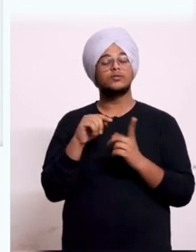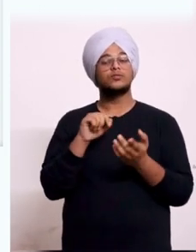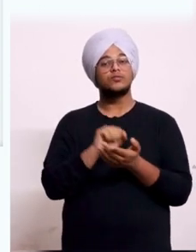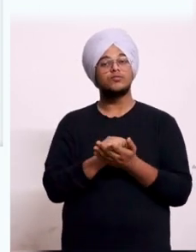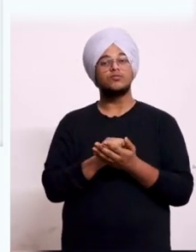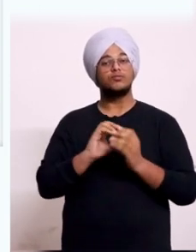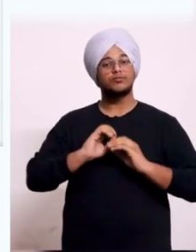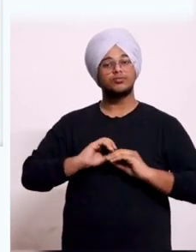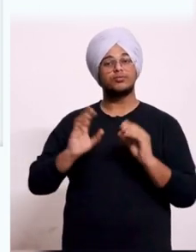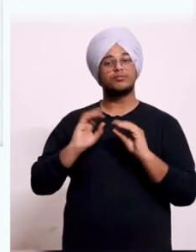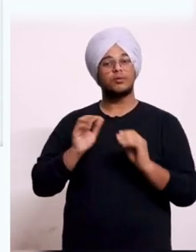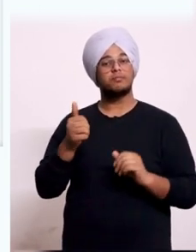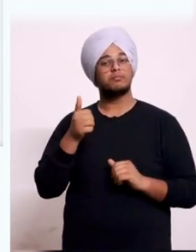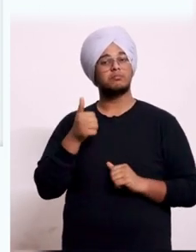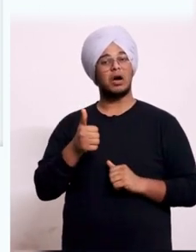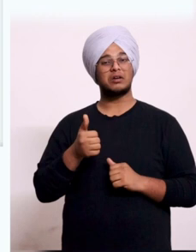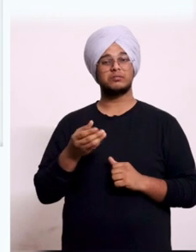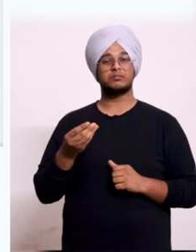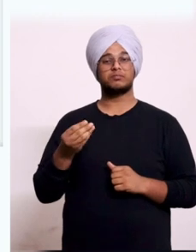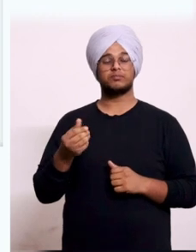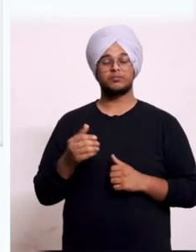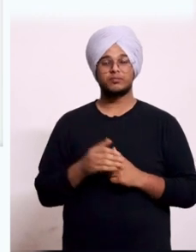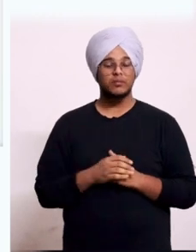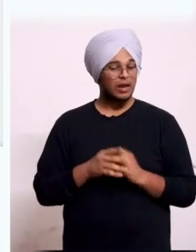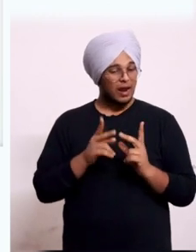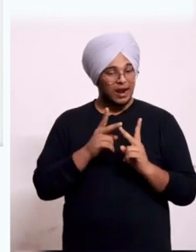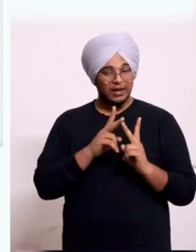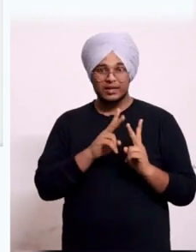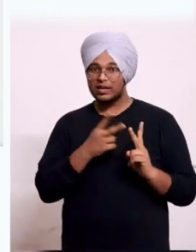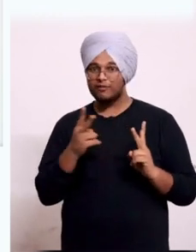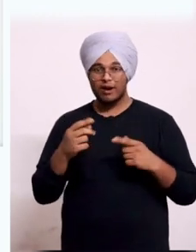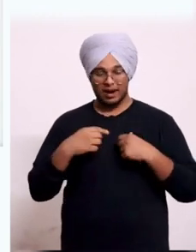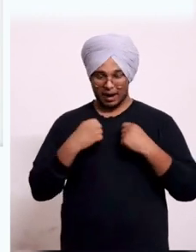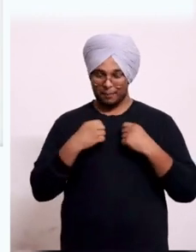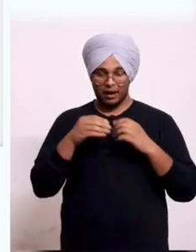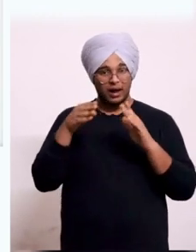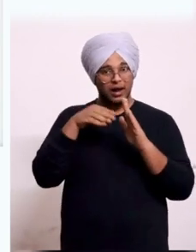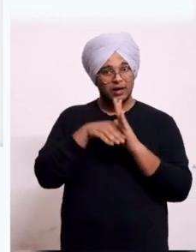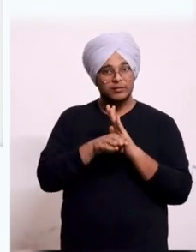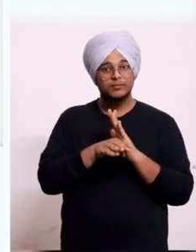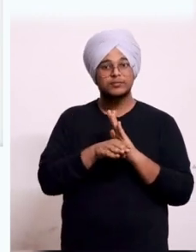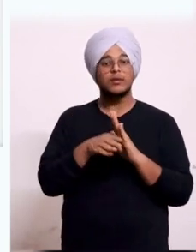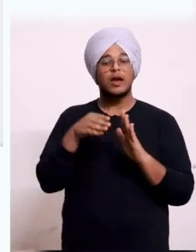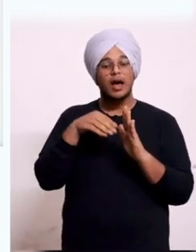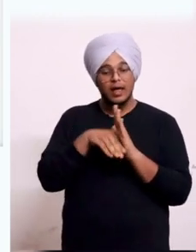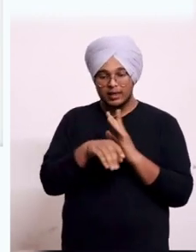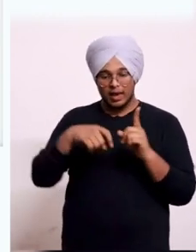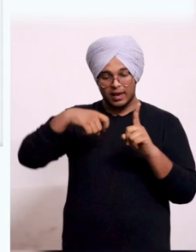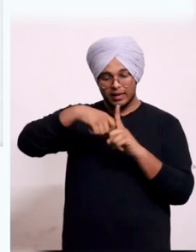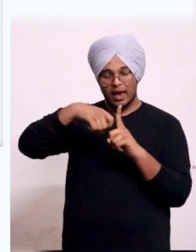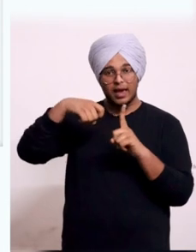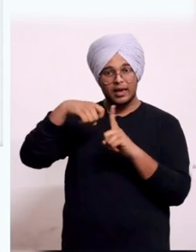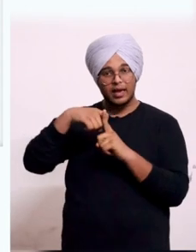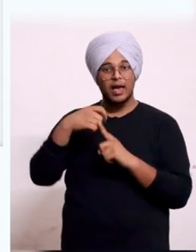known in the West as the Paisley motif. Variations of the boteh motifs are also featured in this